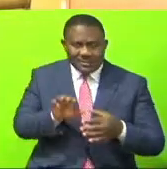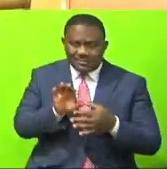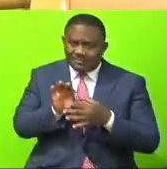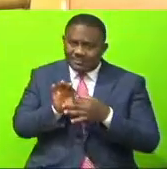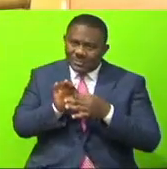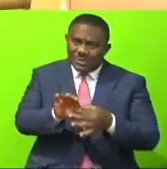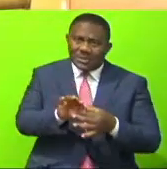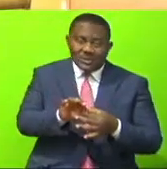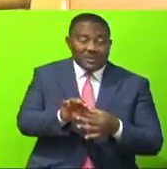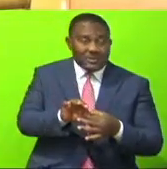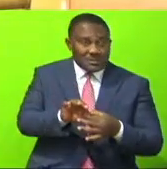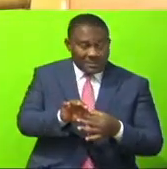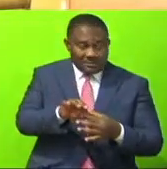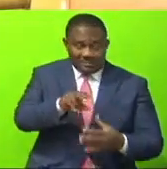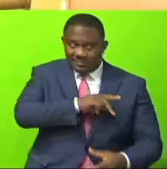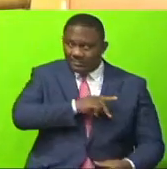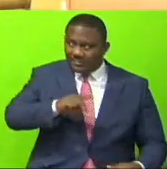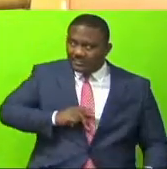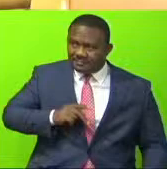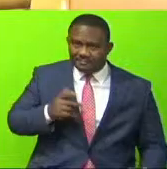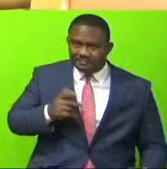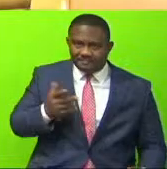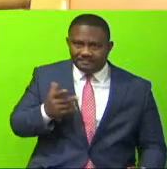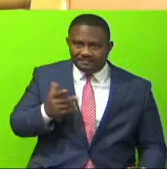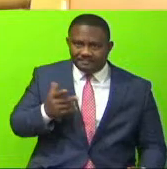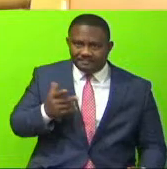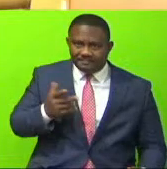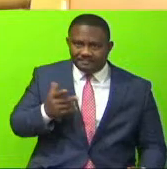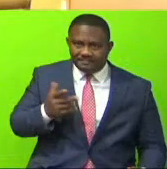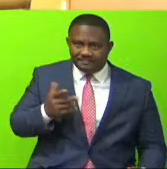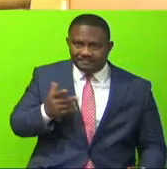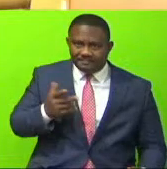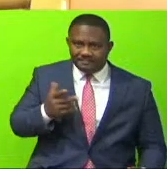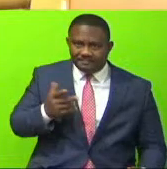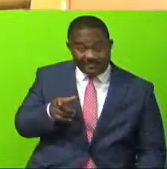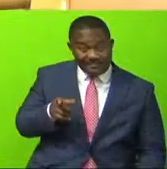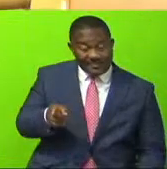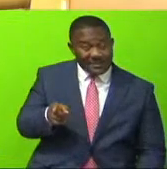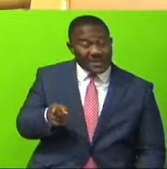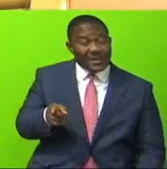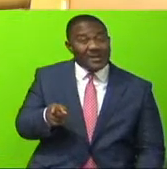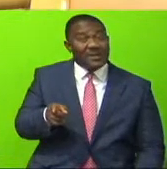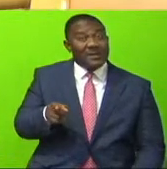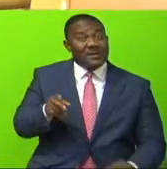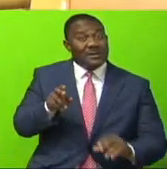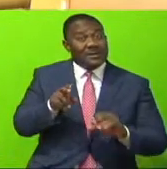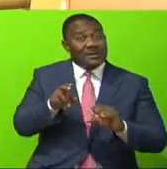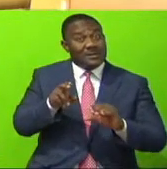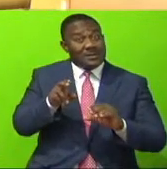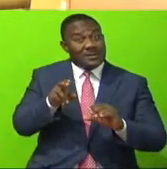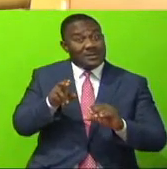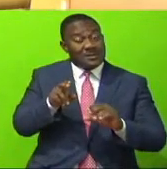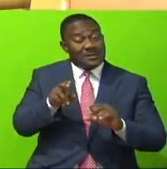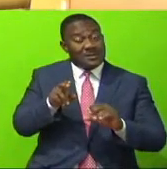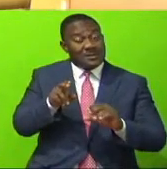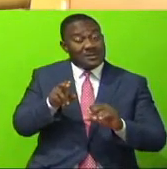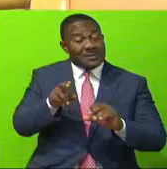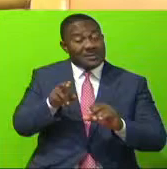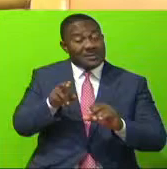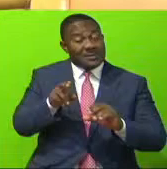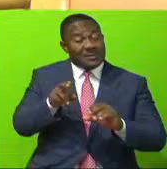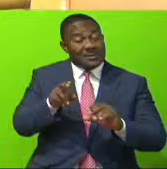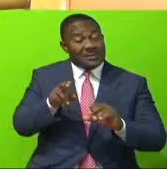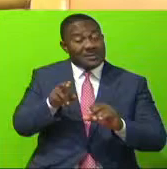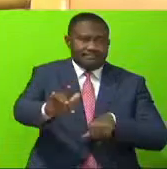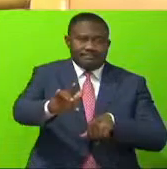seat becomes vacant. That is the rule we have. What the Supreme Court will say tomorrow based on his, application